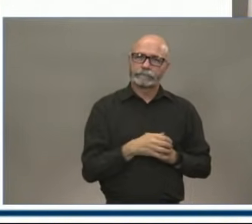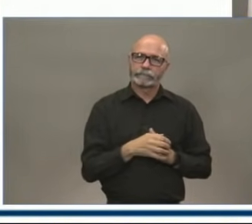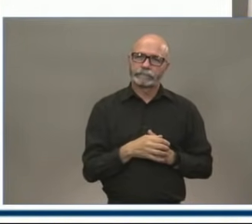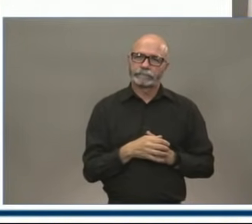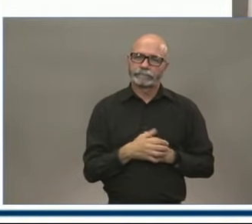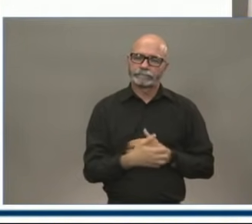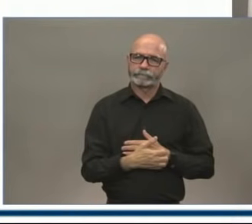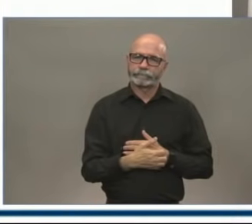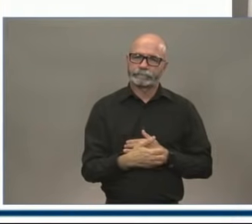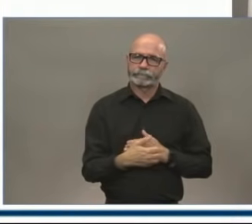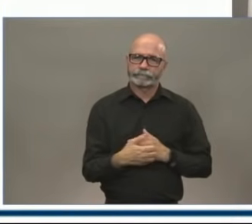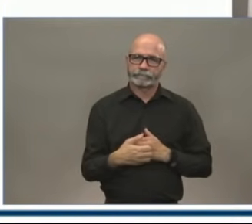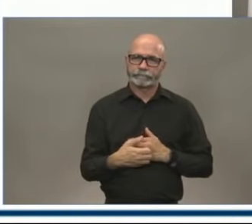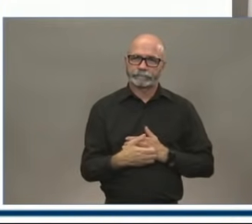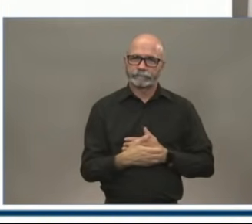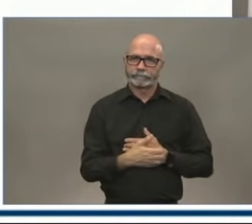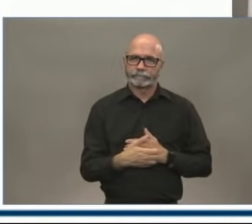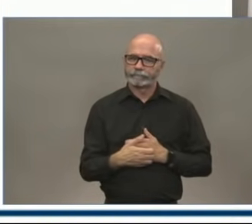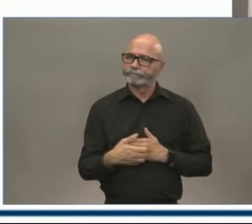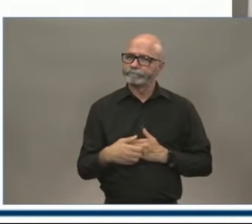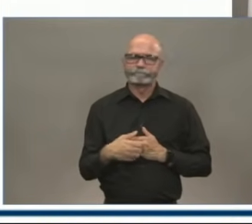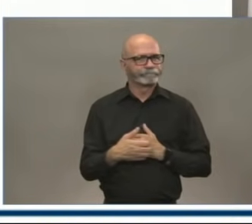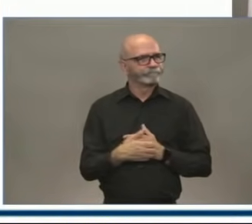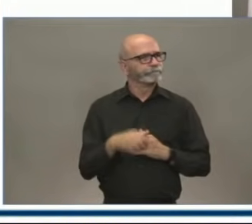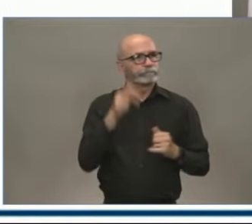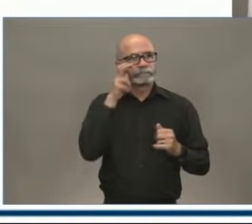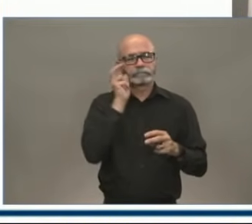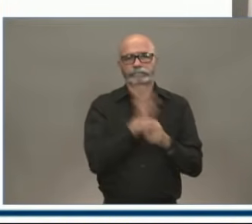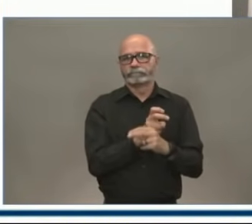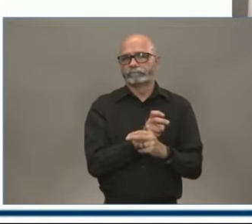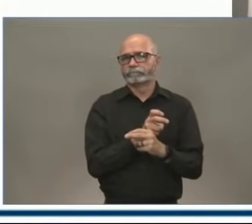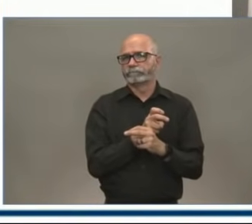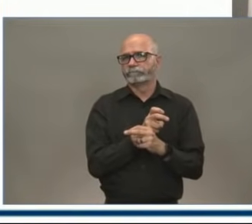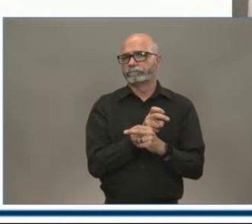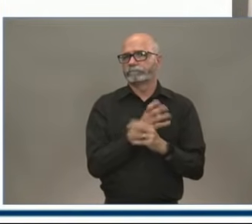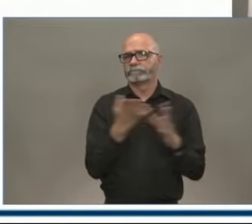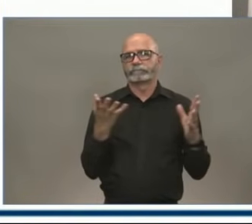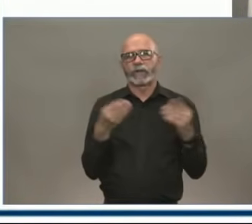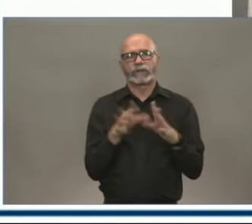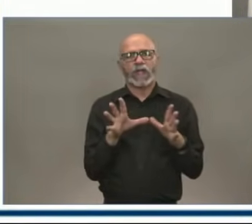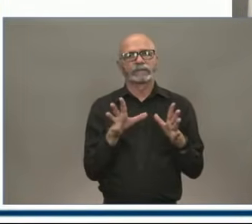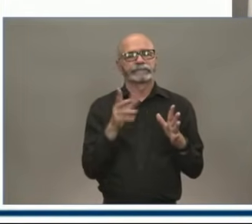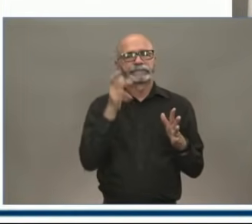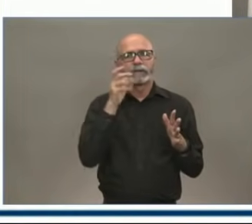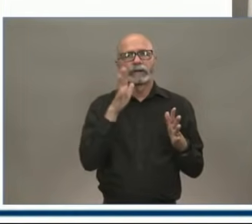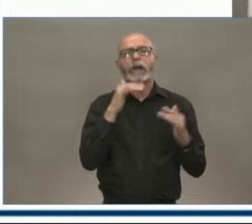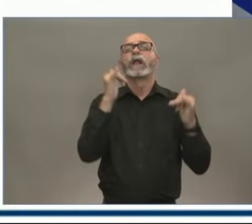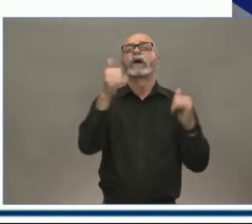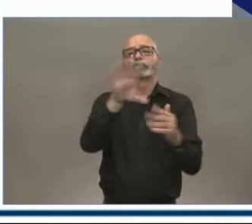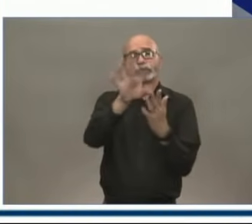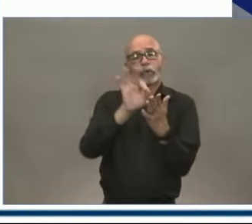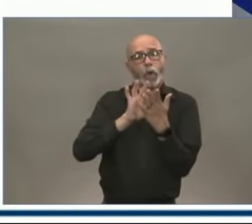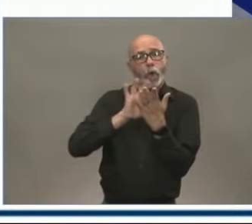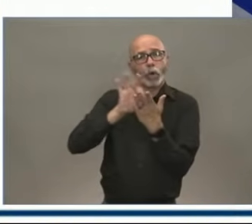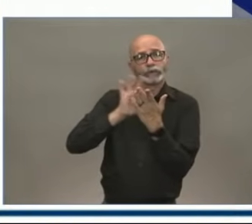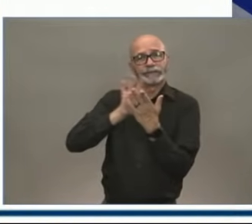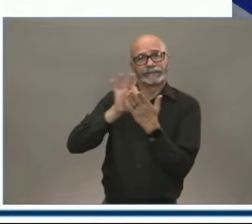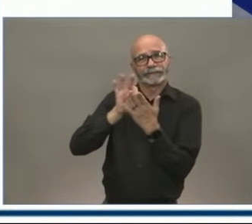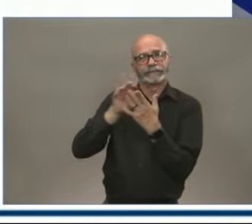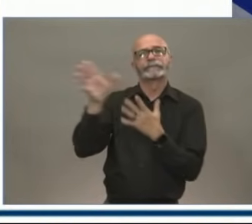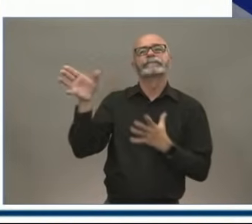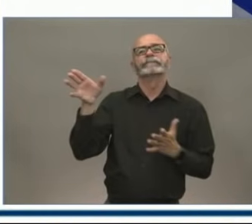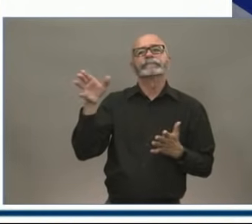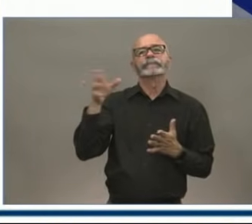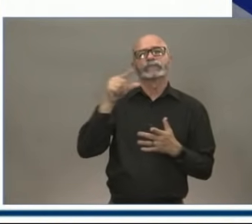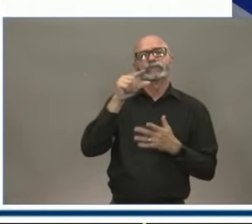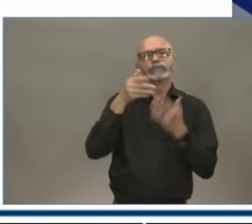doing exactly as it's intended regarding COVID-19 support? Well, I think you just described the Auditor General. The Auditor General has been the